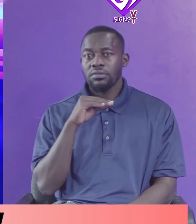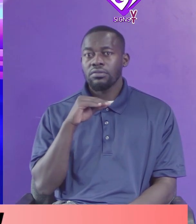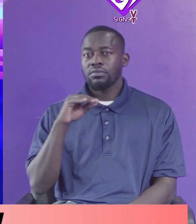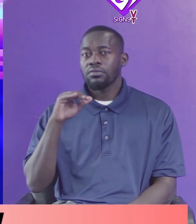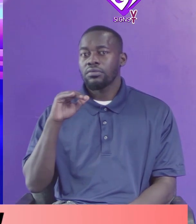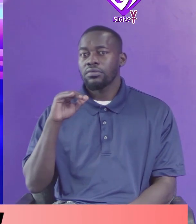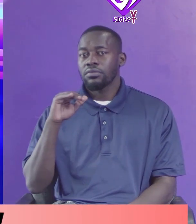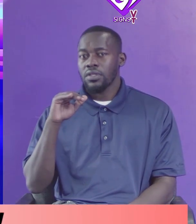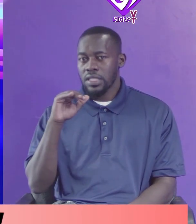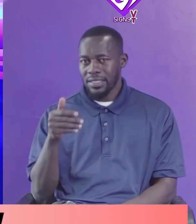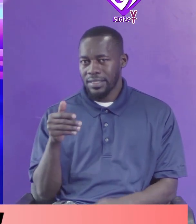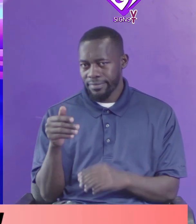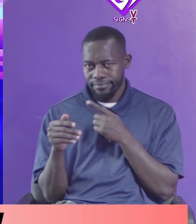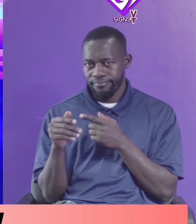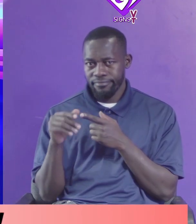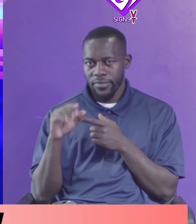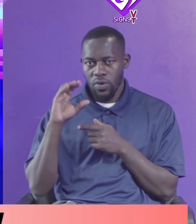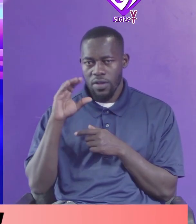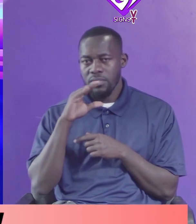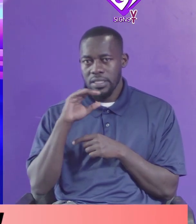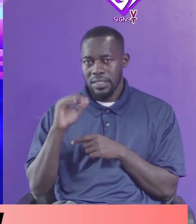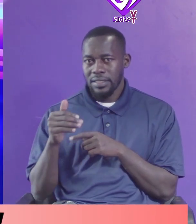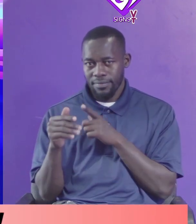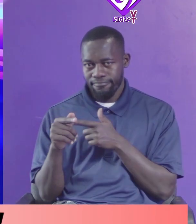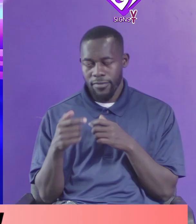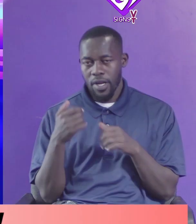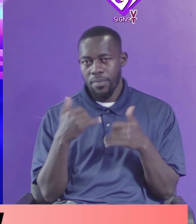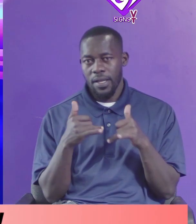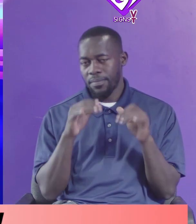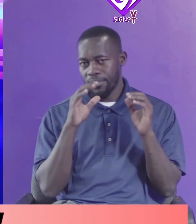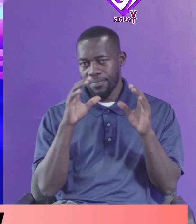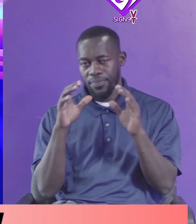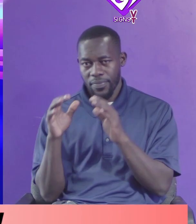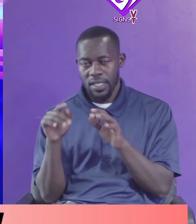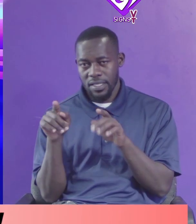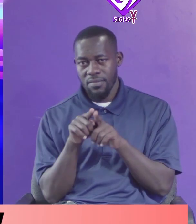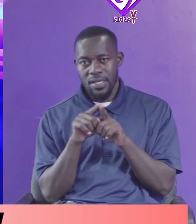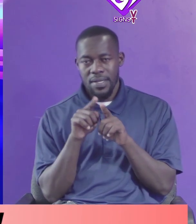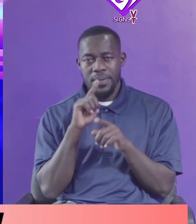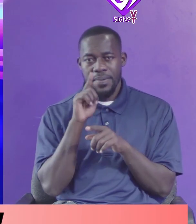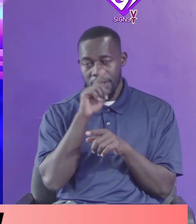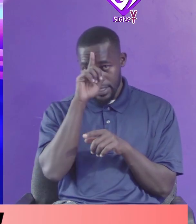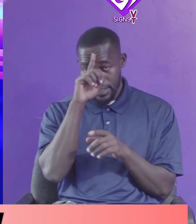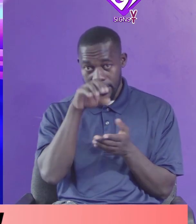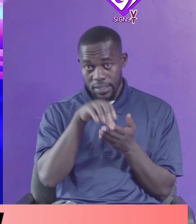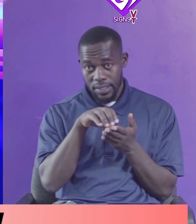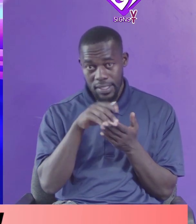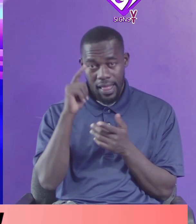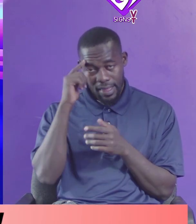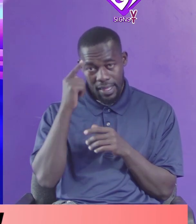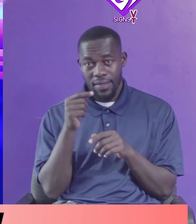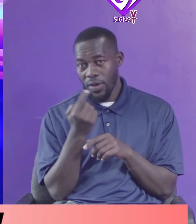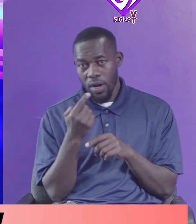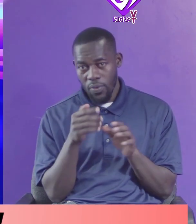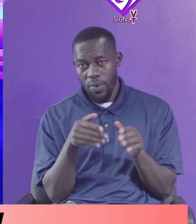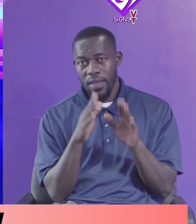critics for Pep saying that at times he overthinks, especially in some big games and especially in some critical matches. I think the only way they can get into